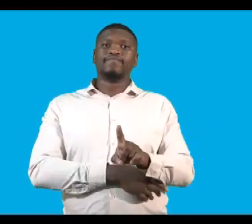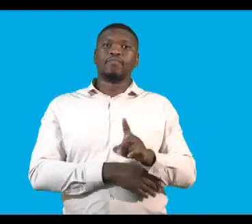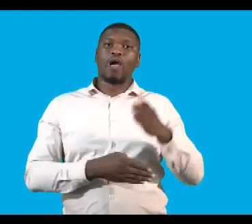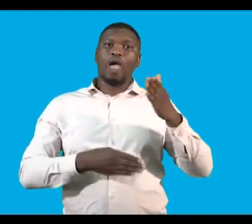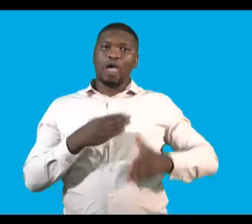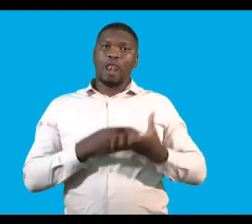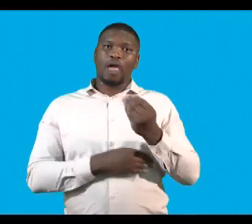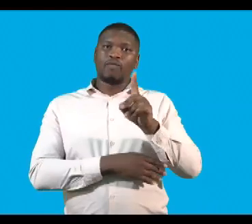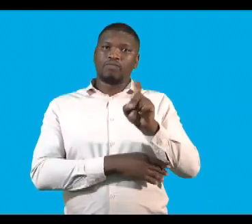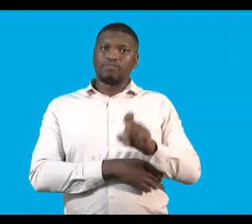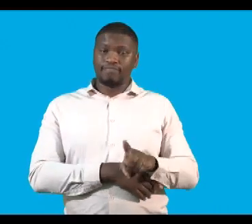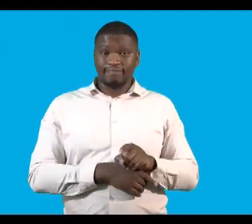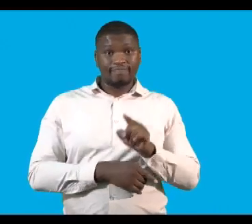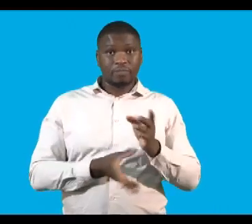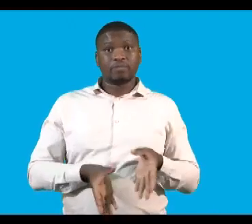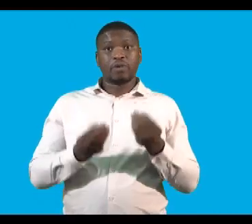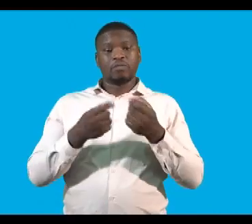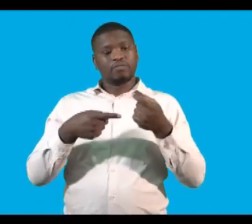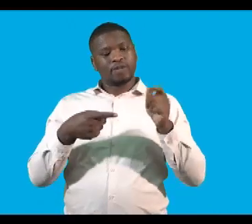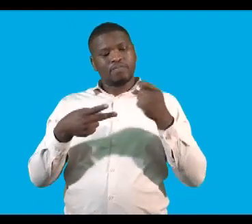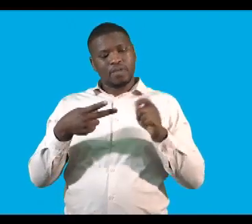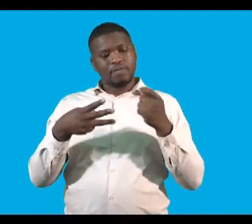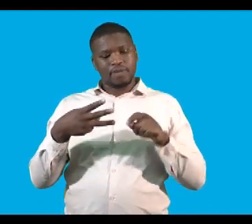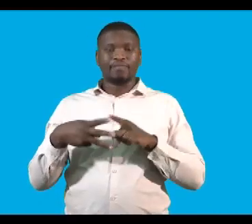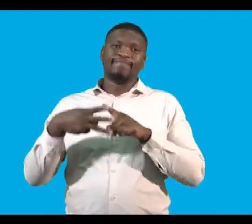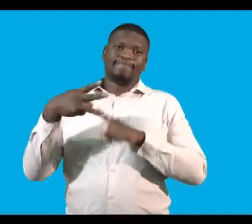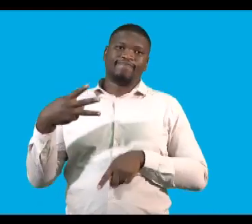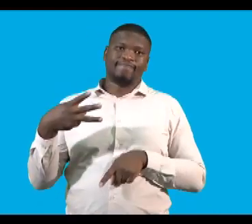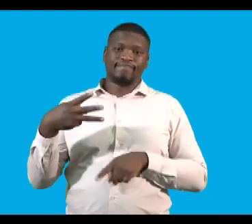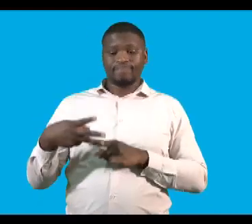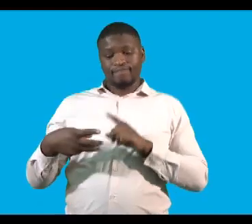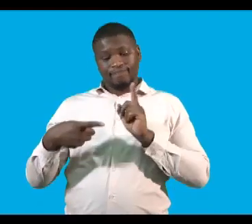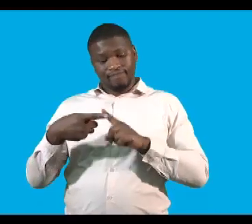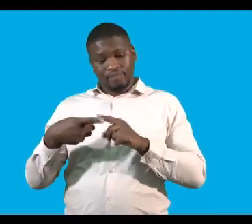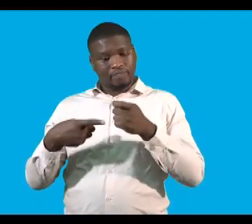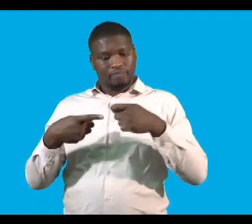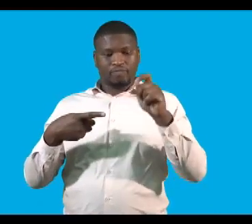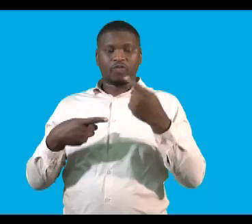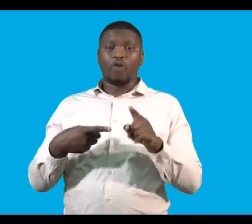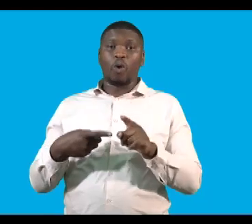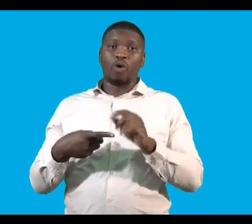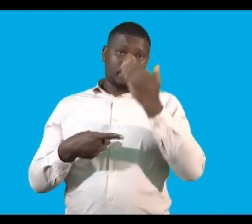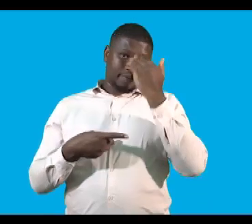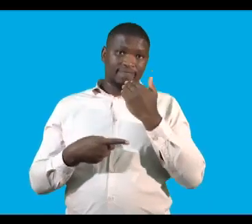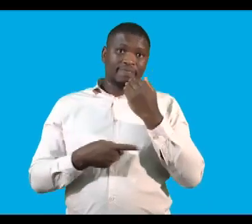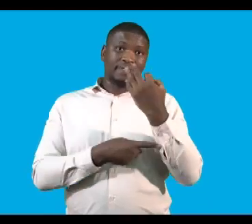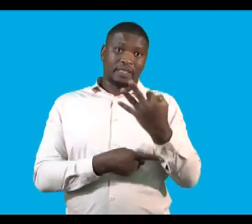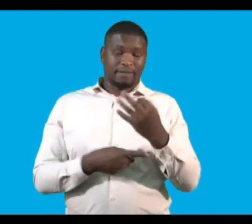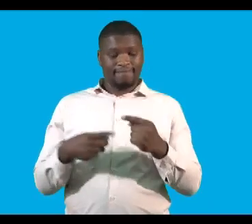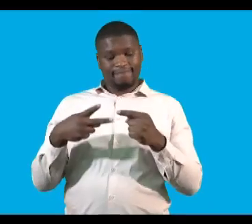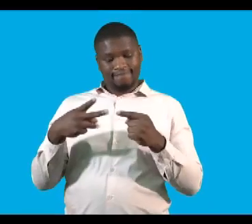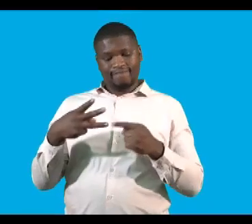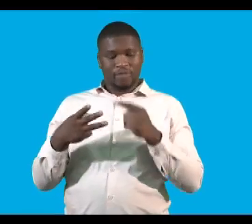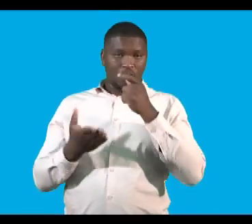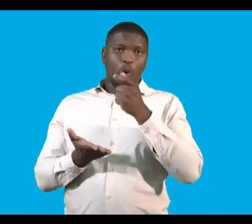end. Here you would get 3 marks, 1 mark for the 1 frame, 1 mark for frame 3, and then 1 mark for the